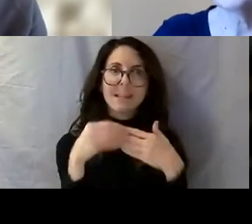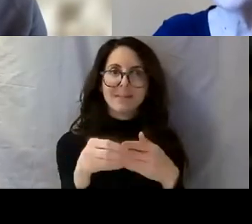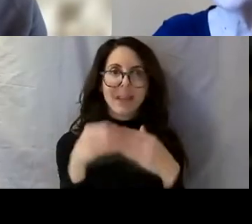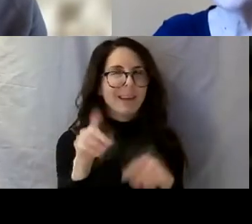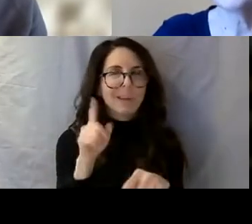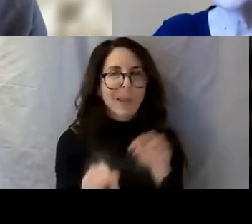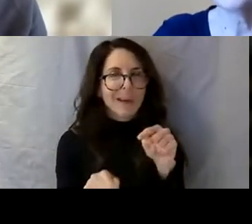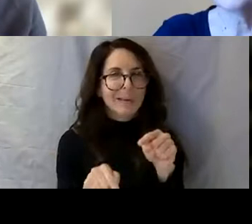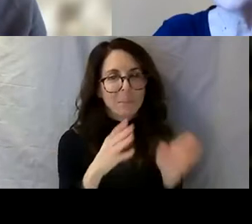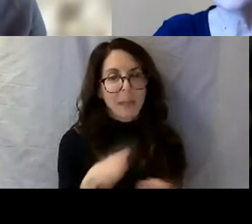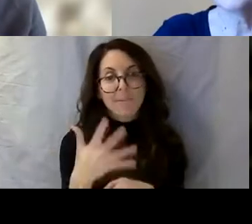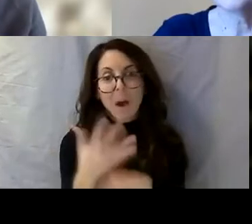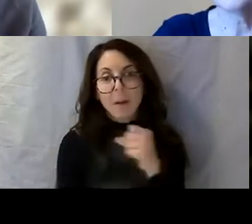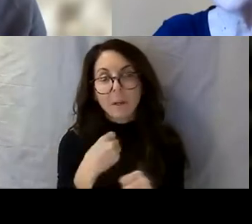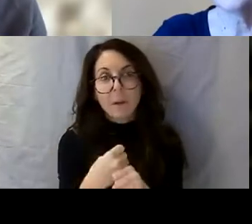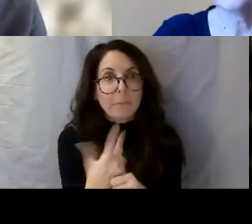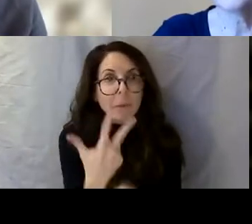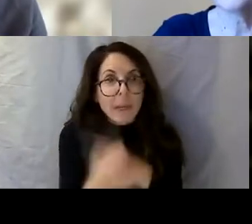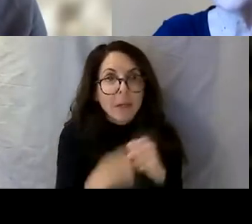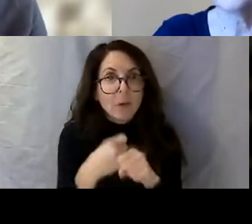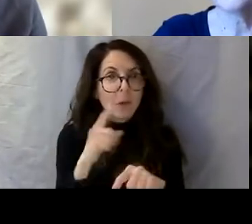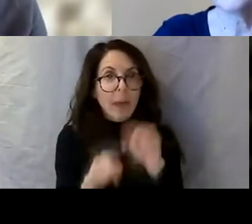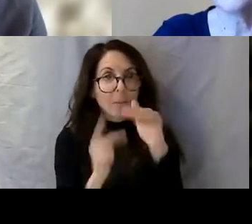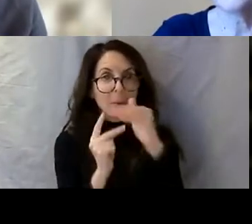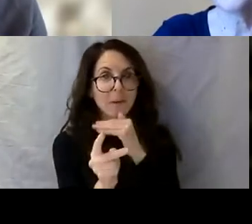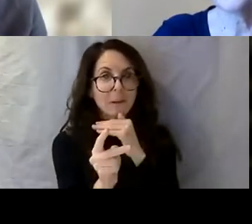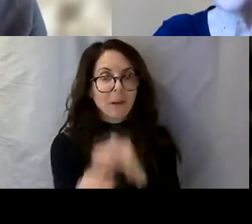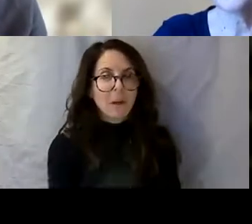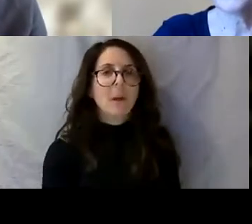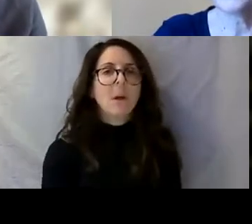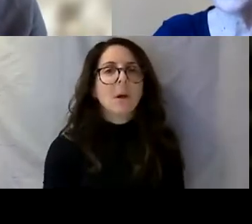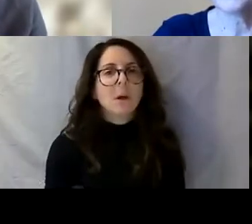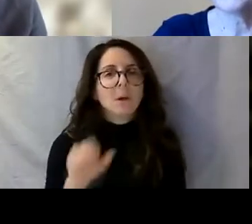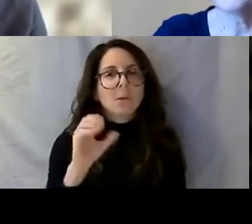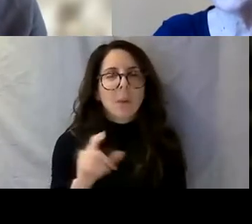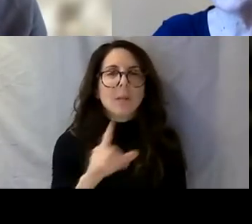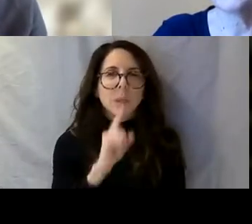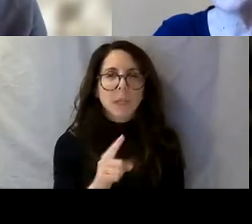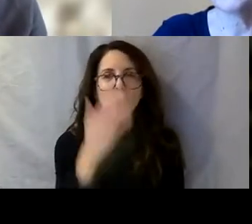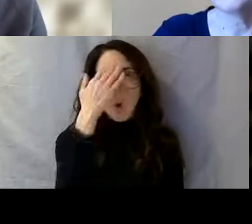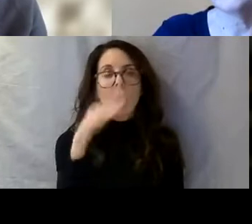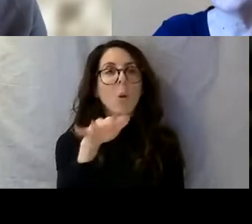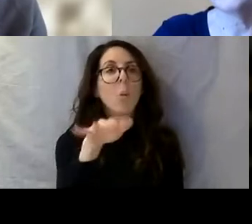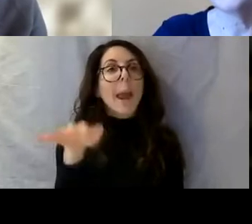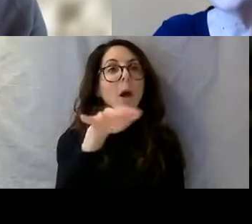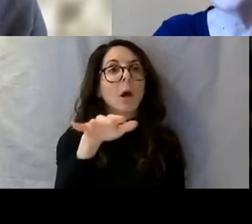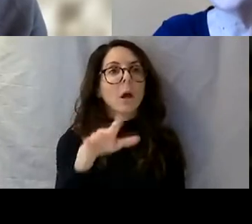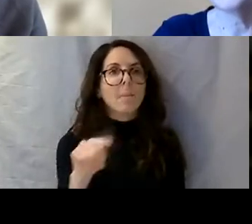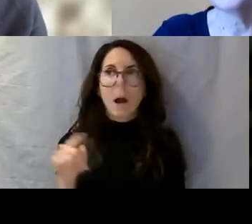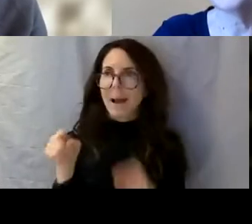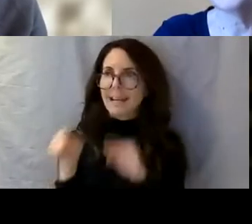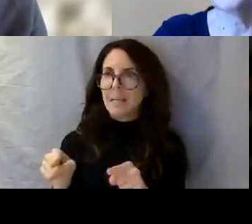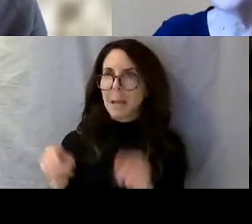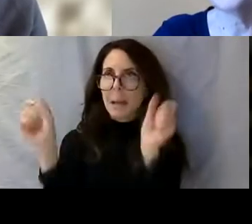plan, I don't think, that at this point that can be absolutely certain. So it's direction rather than the big idea. It's sort